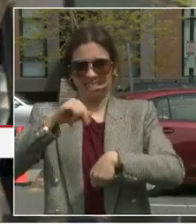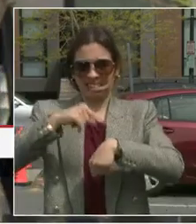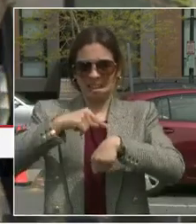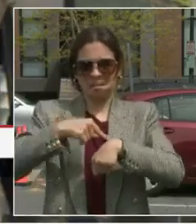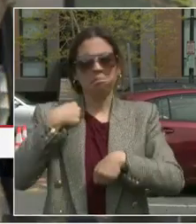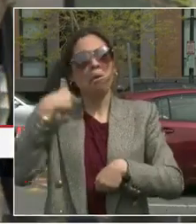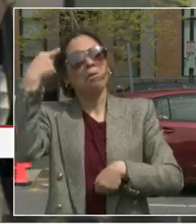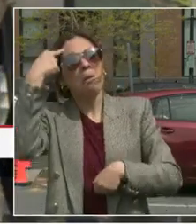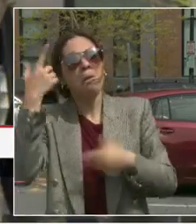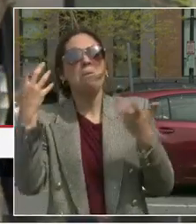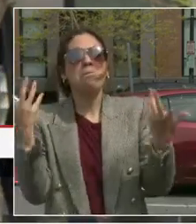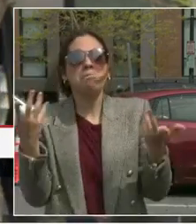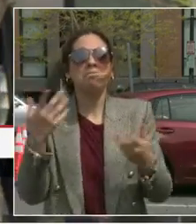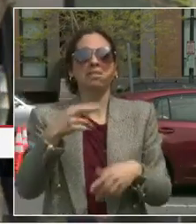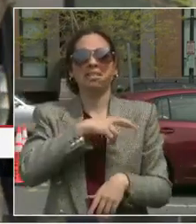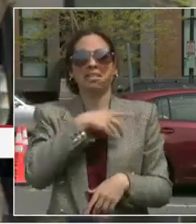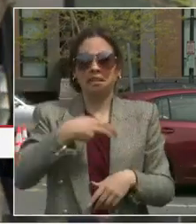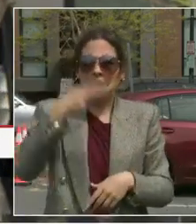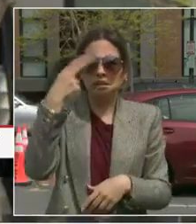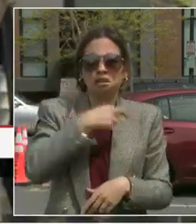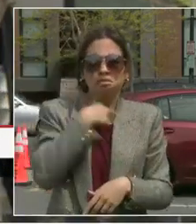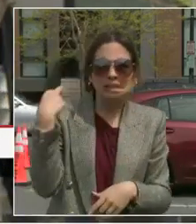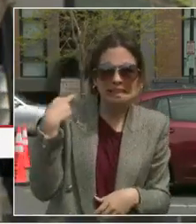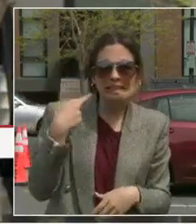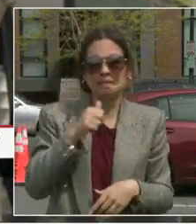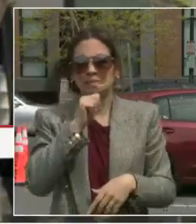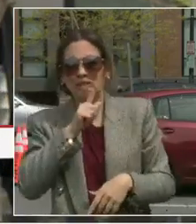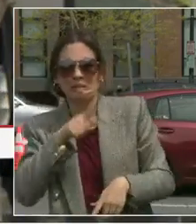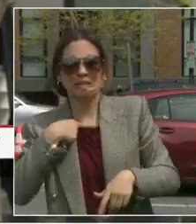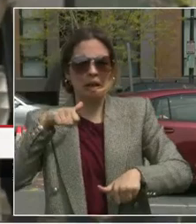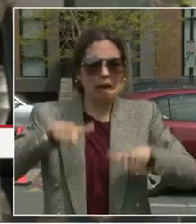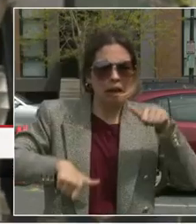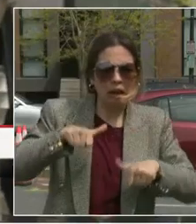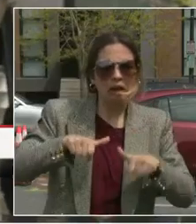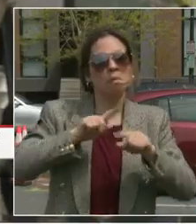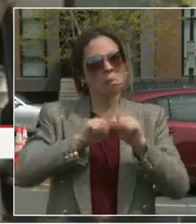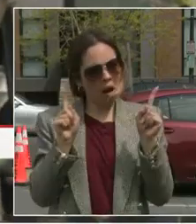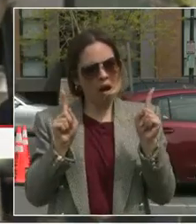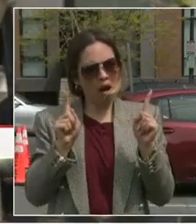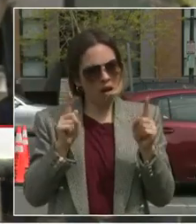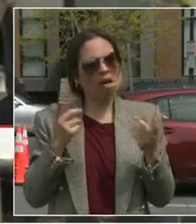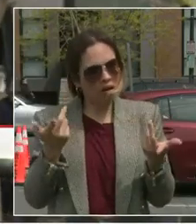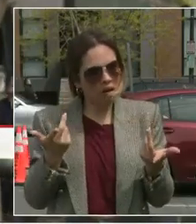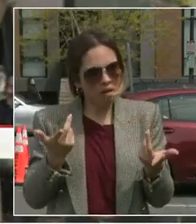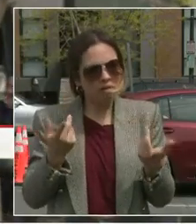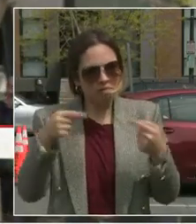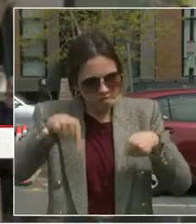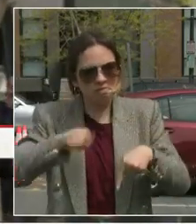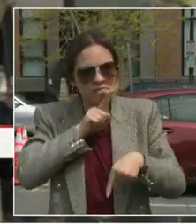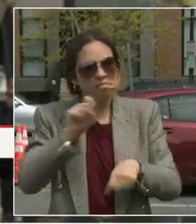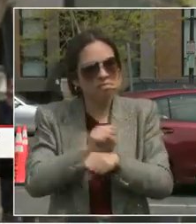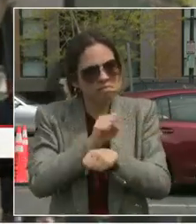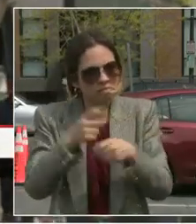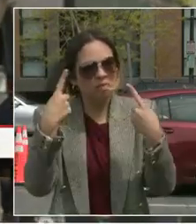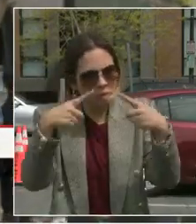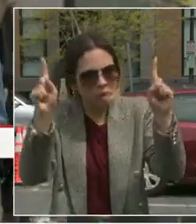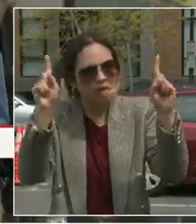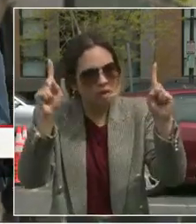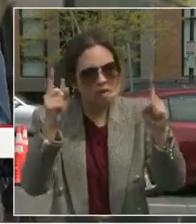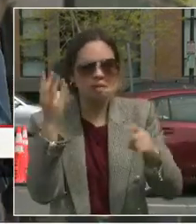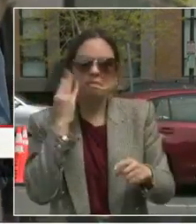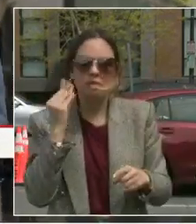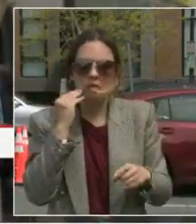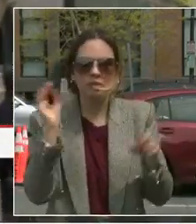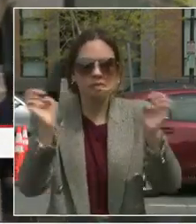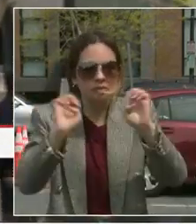big risk, but it turns out that dealing with people when they're having their emergencies, not just when it's